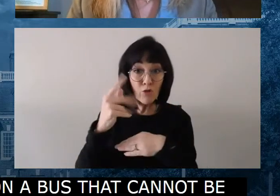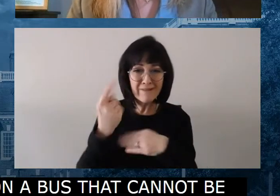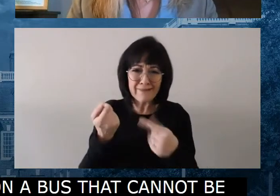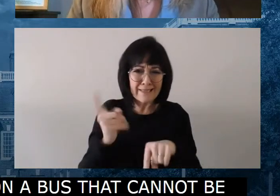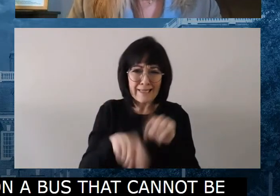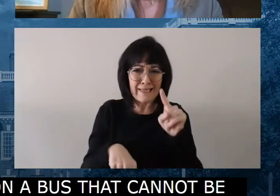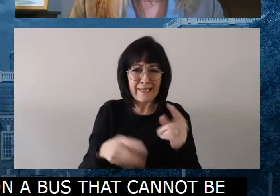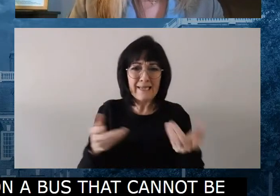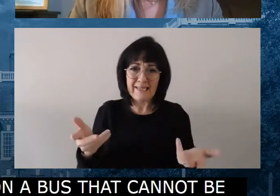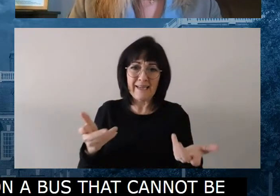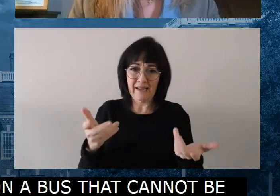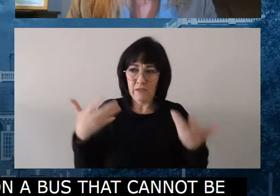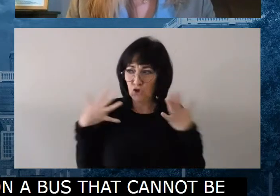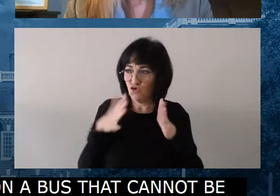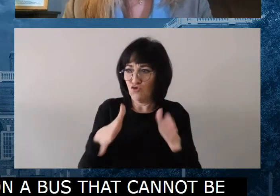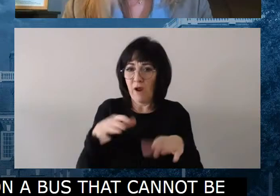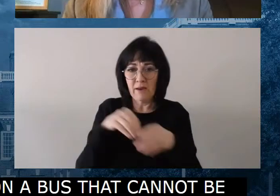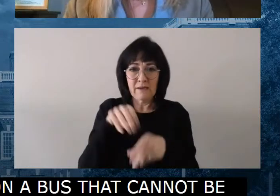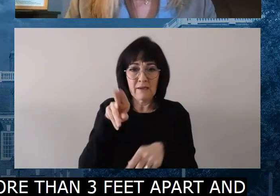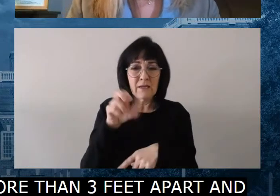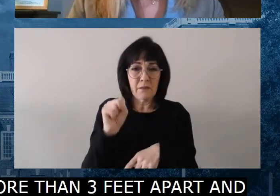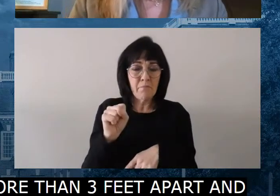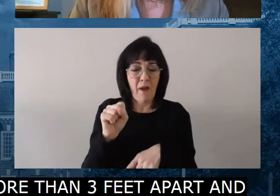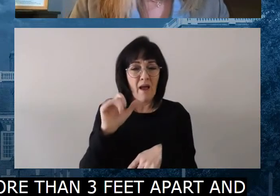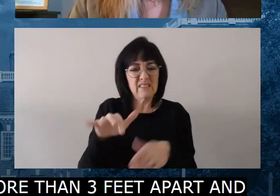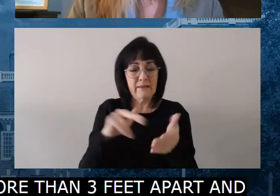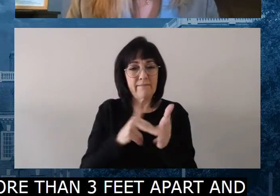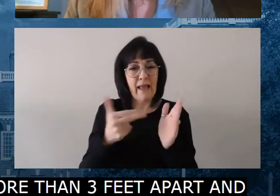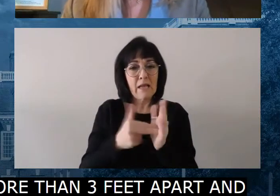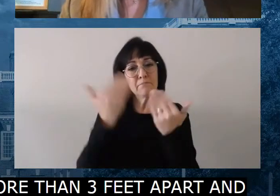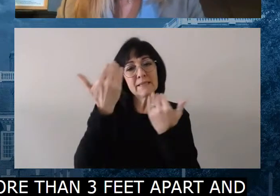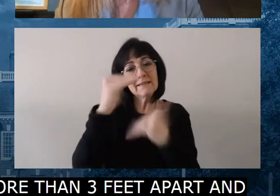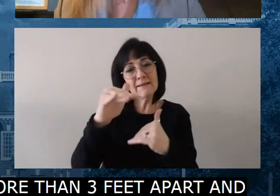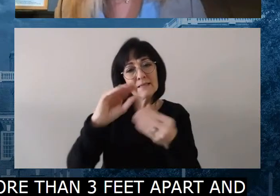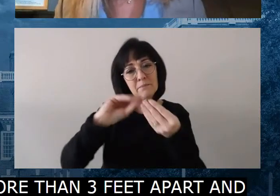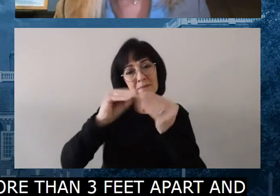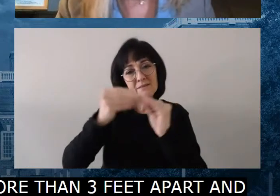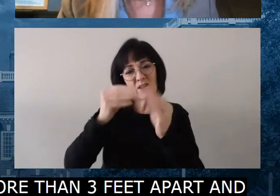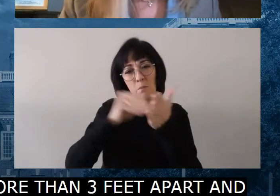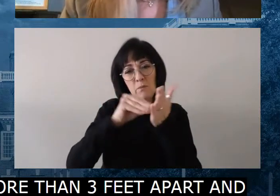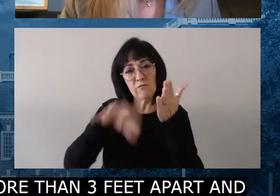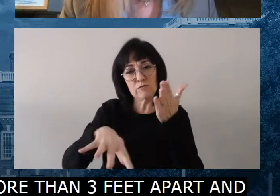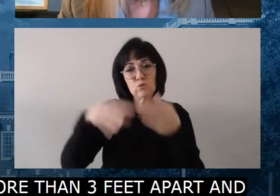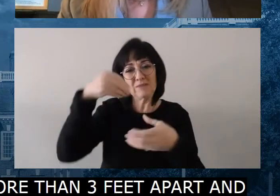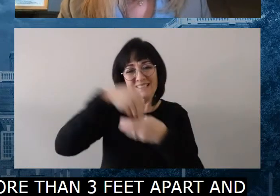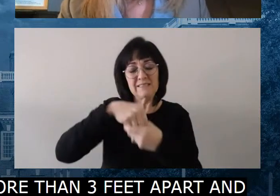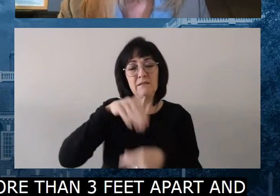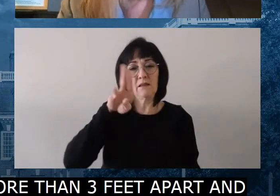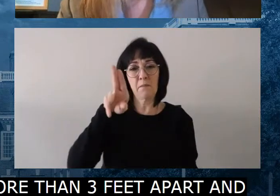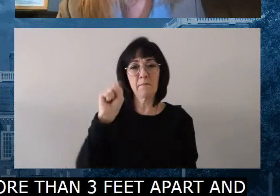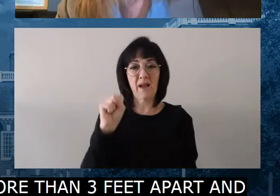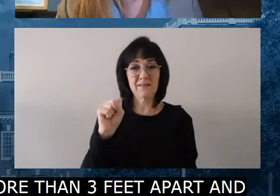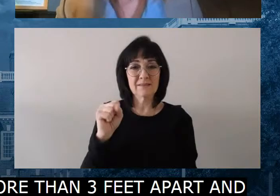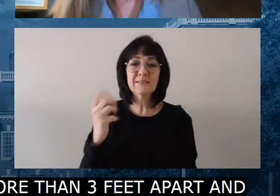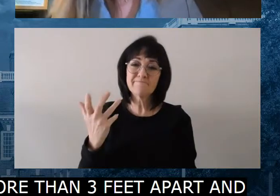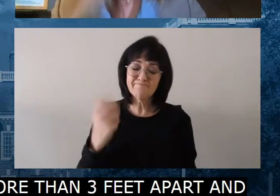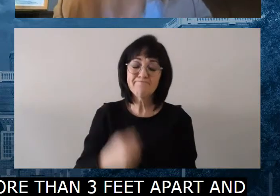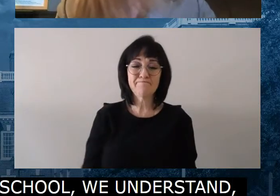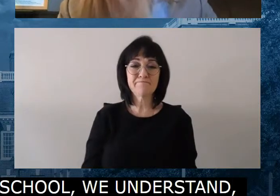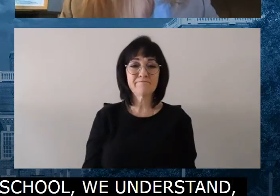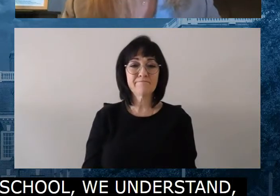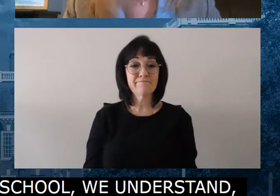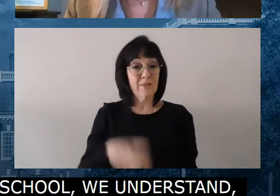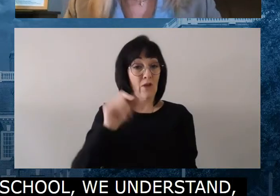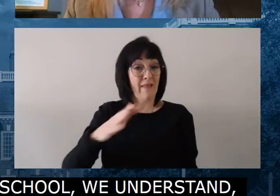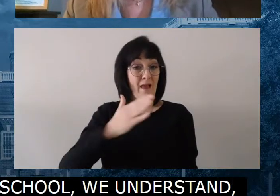comfortable at this point going less than 3 feet distance for kids in school. So that's all I have